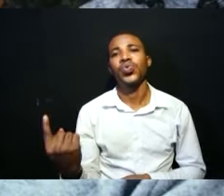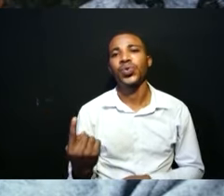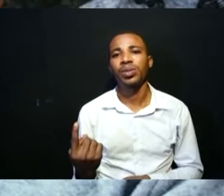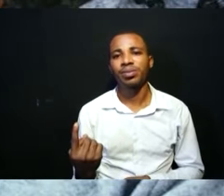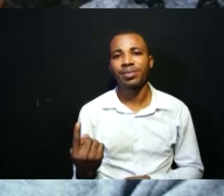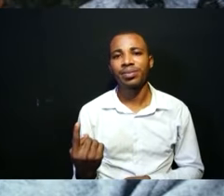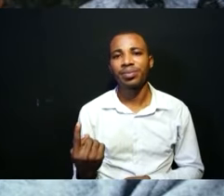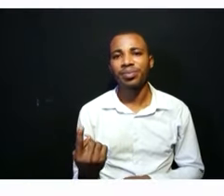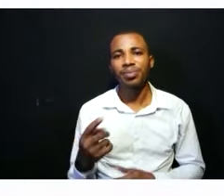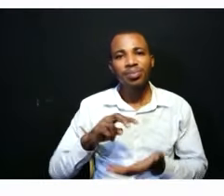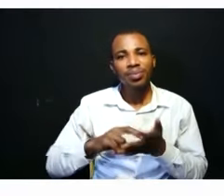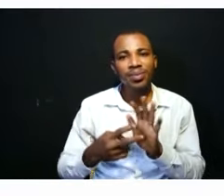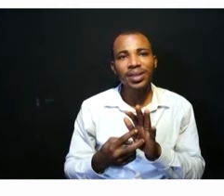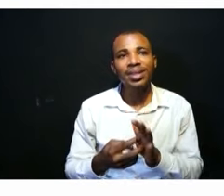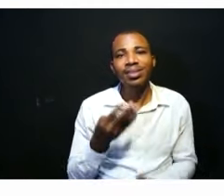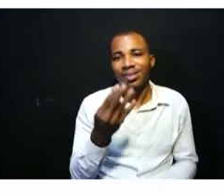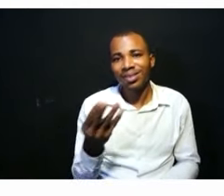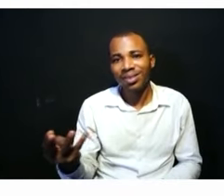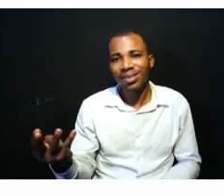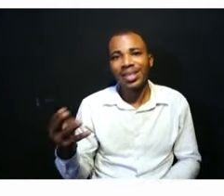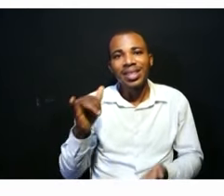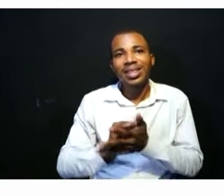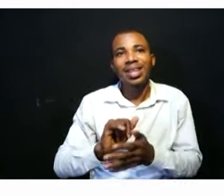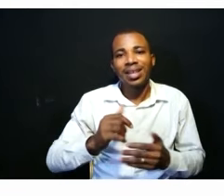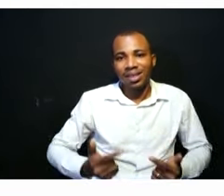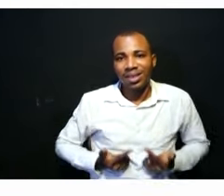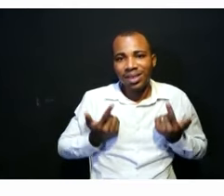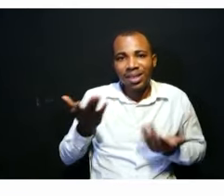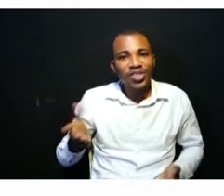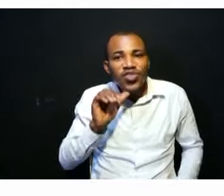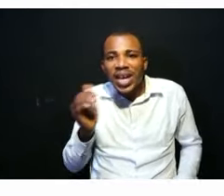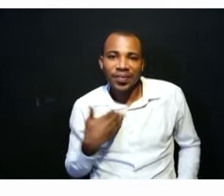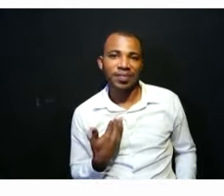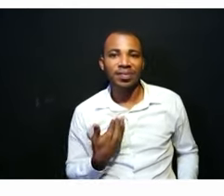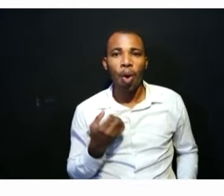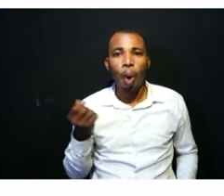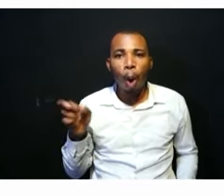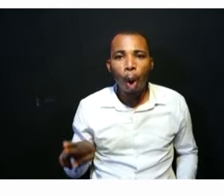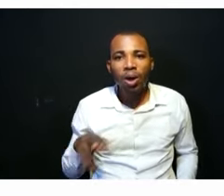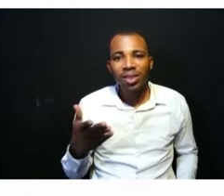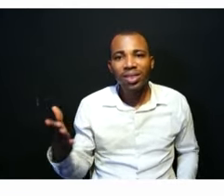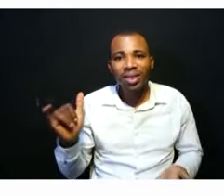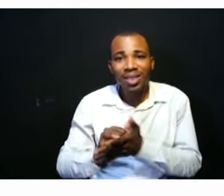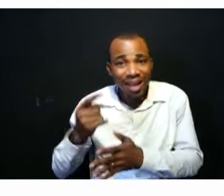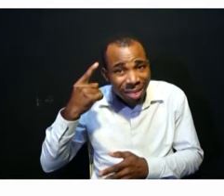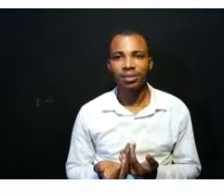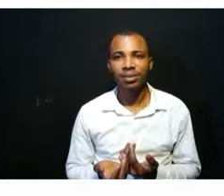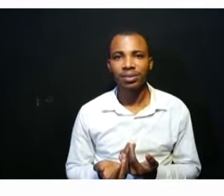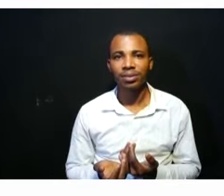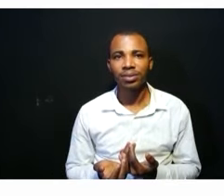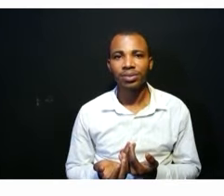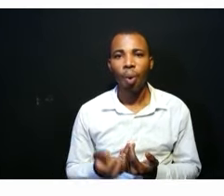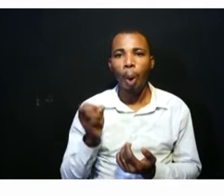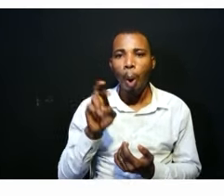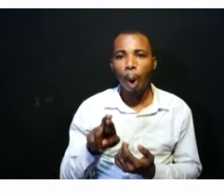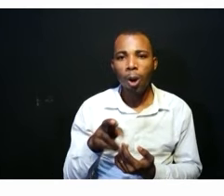Things are material objects without life or consciousness. An